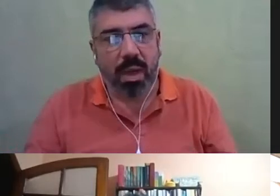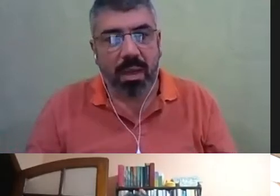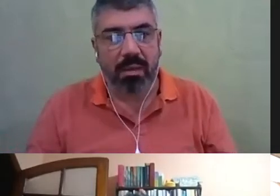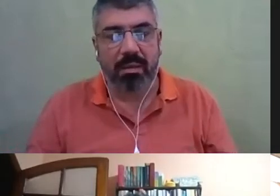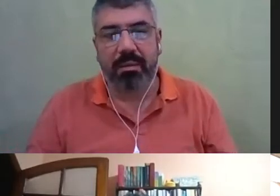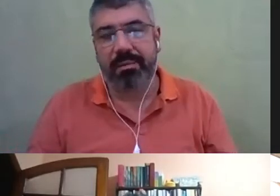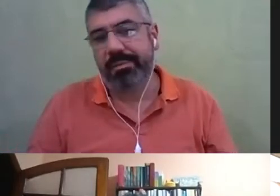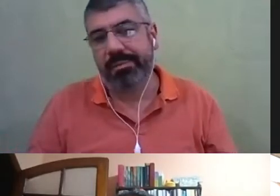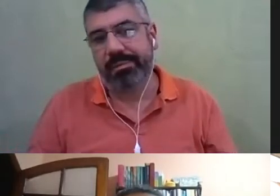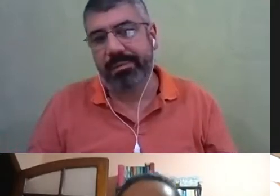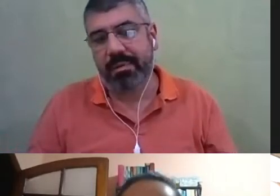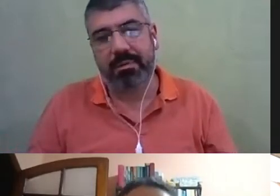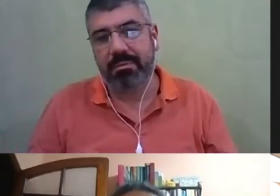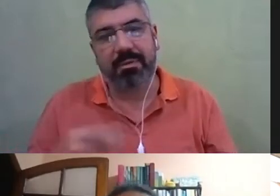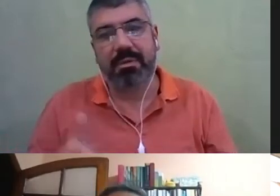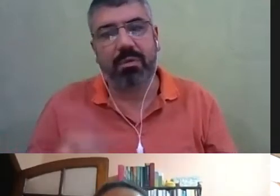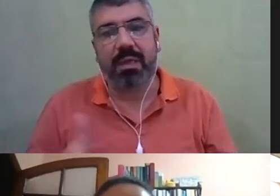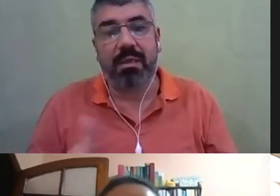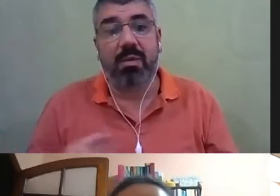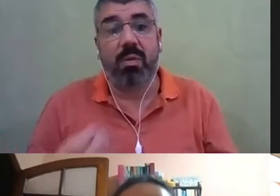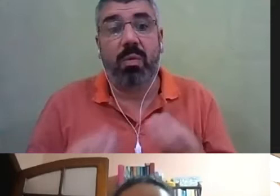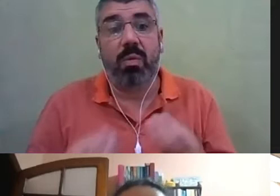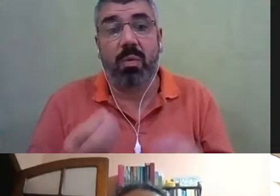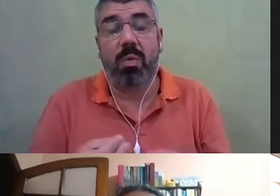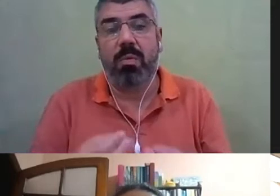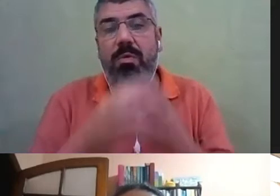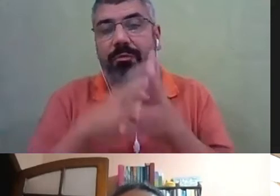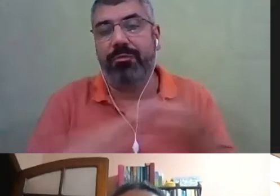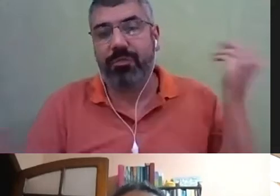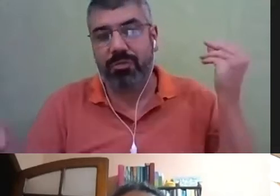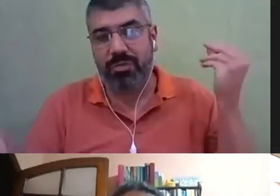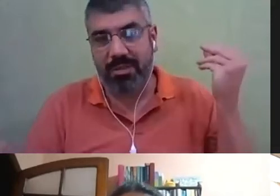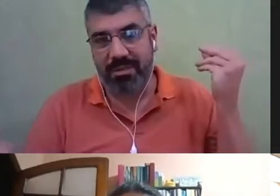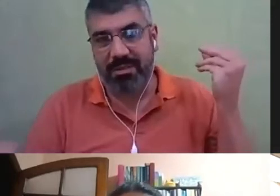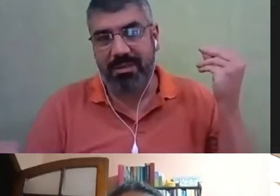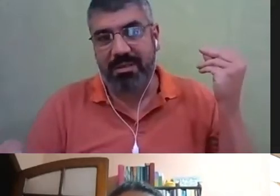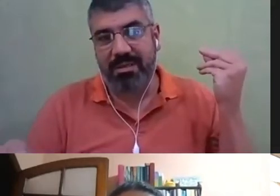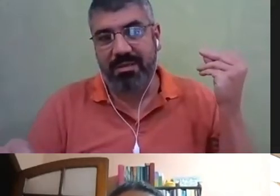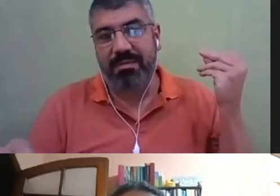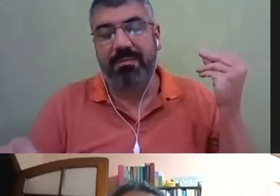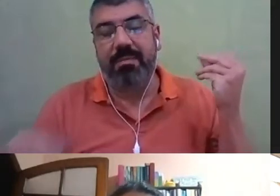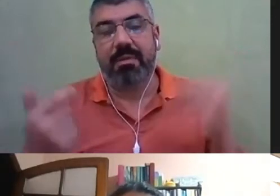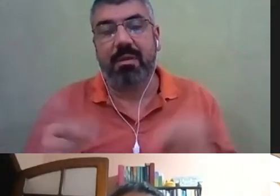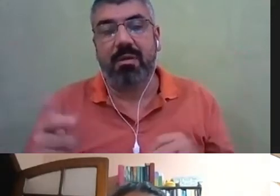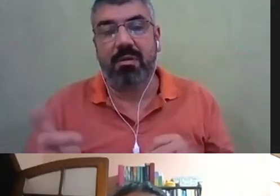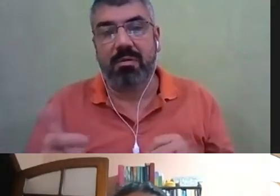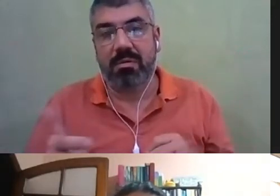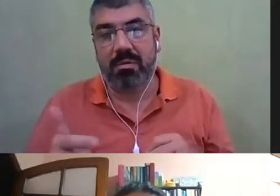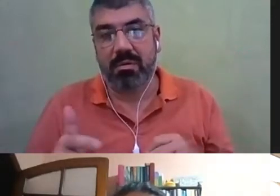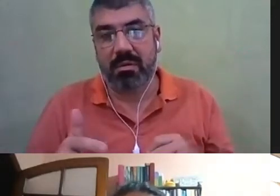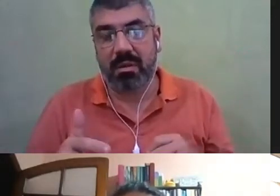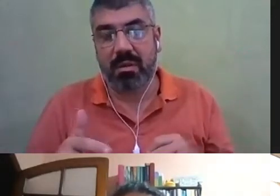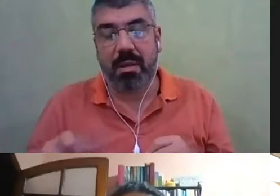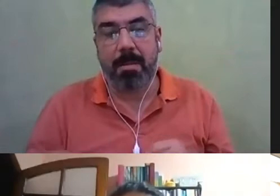change, and other people don't see it that way. They speak from a certain social position. Maybe they have some privileges